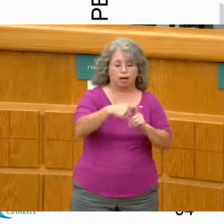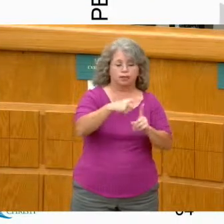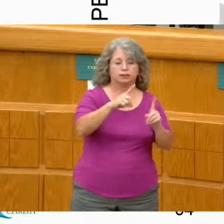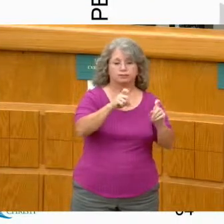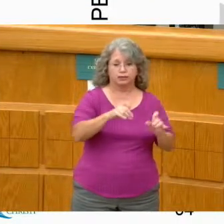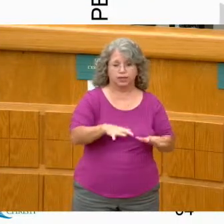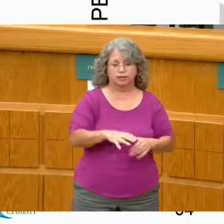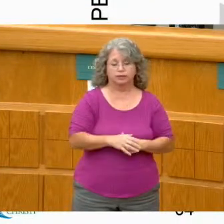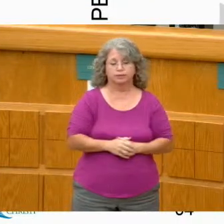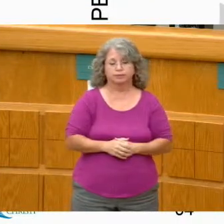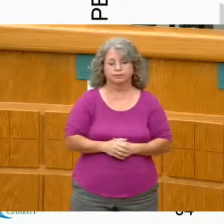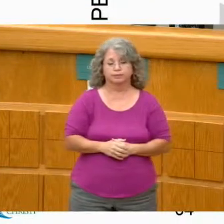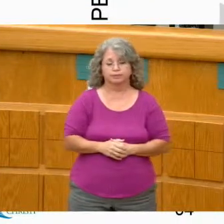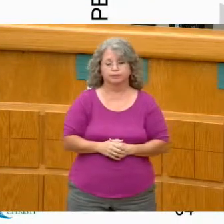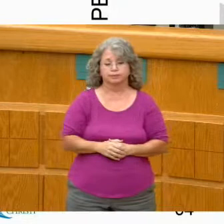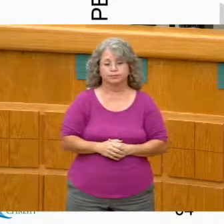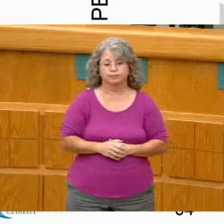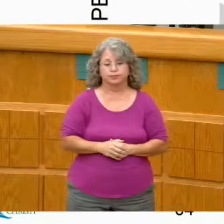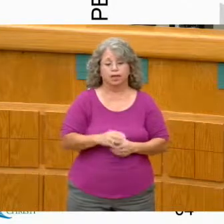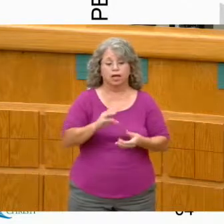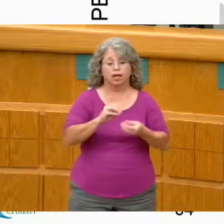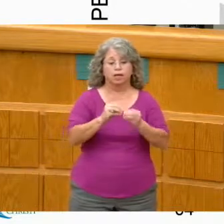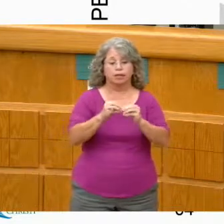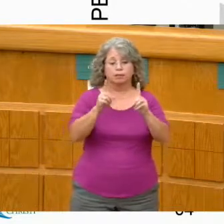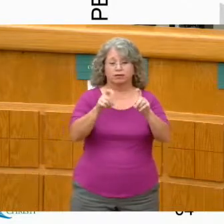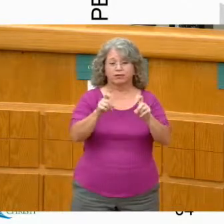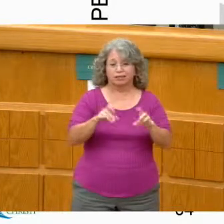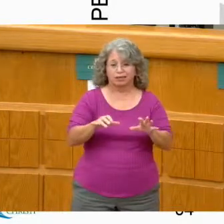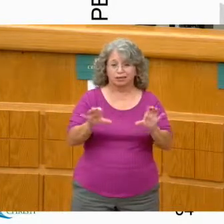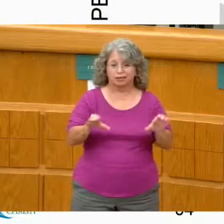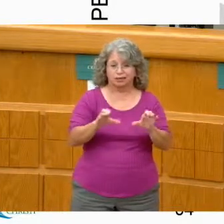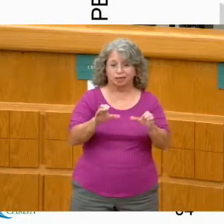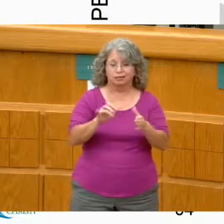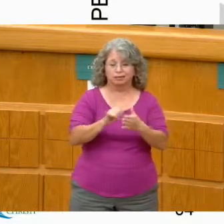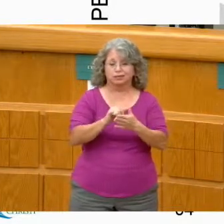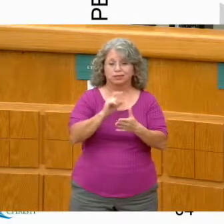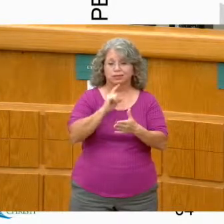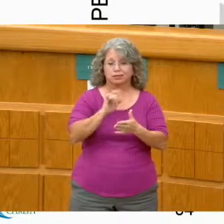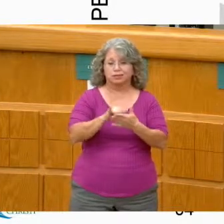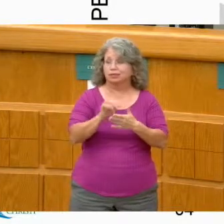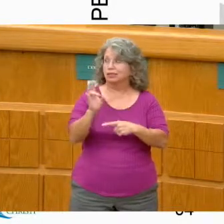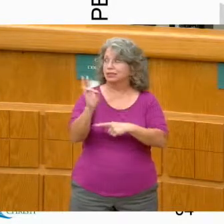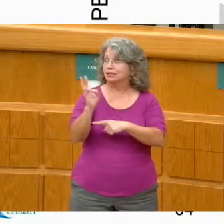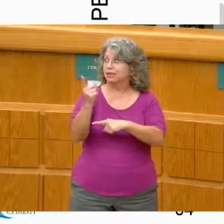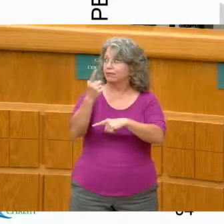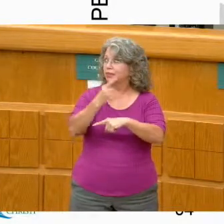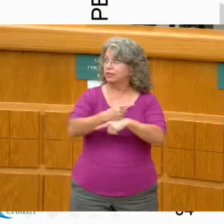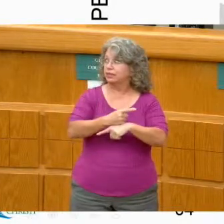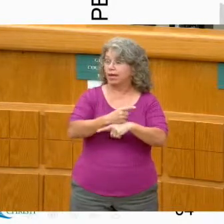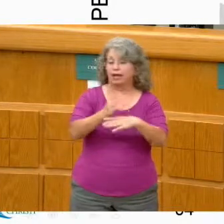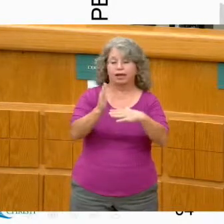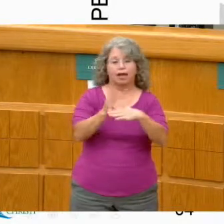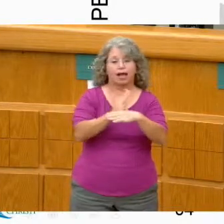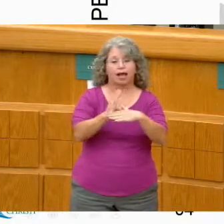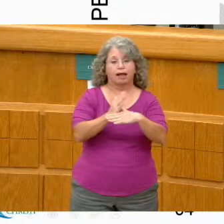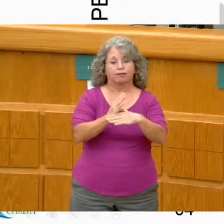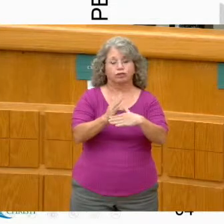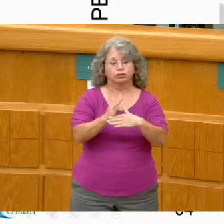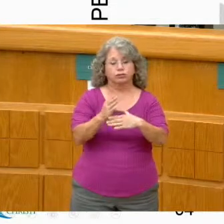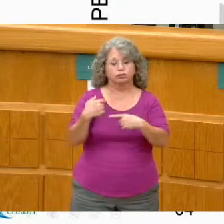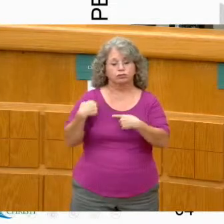positivity rate coming back. In terms of the number of tests that are being conducted, these are 7-day moving